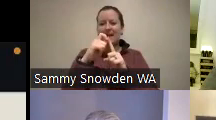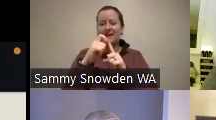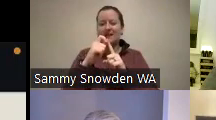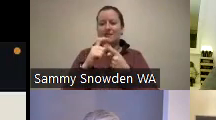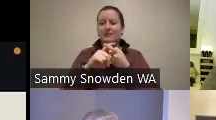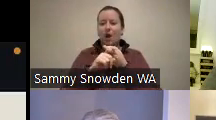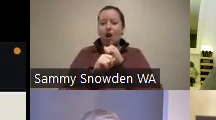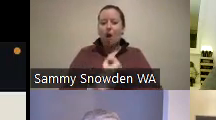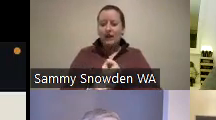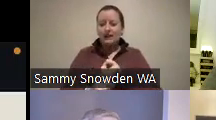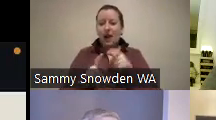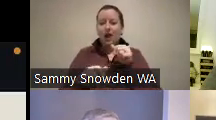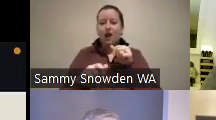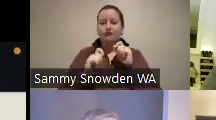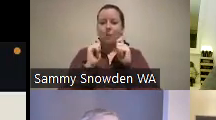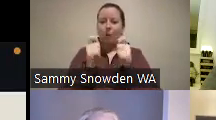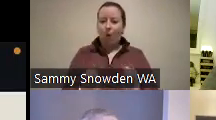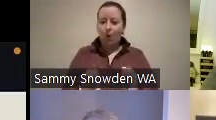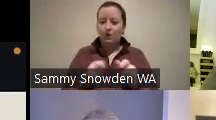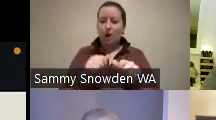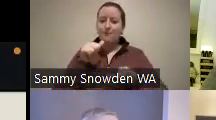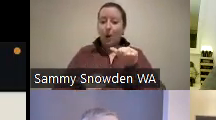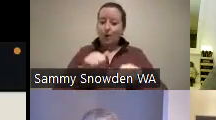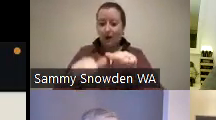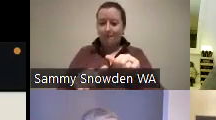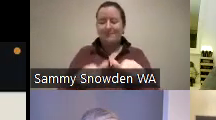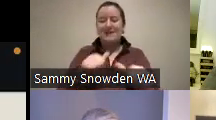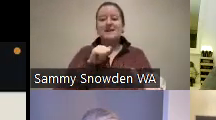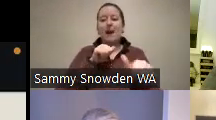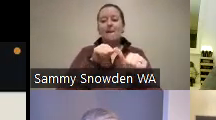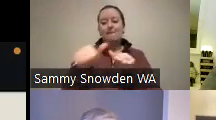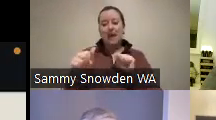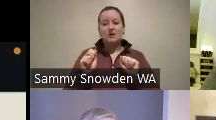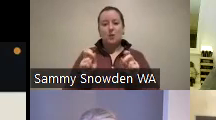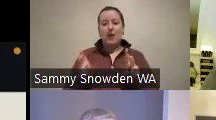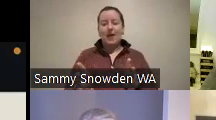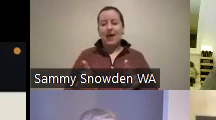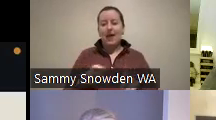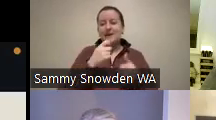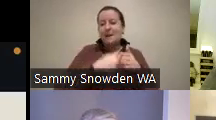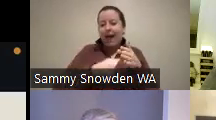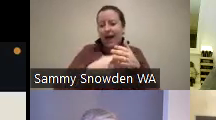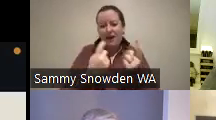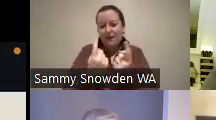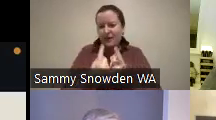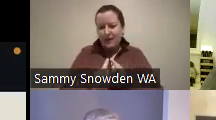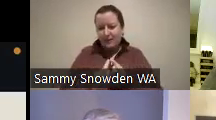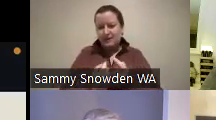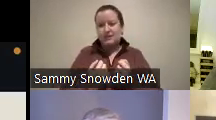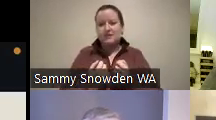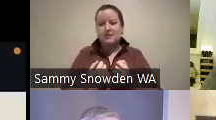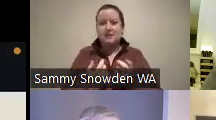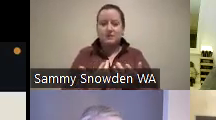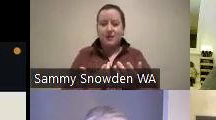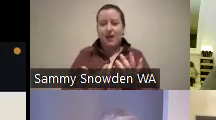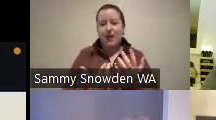Loyalty Rewards Programme. And it's the best way to purchase your oils, your supplements, your toiletries. I know that some people